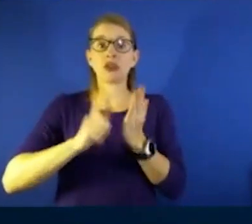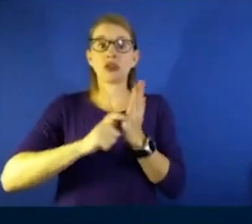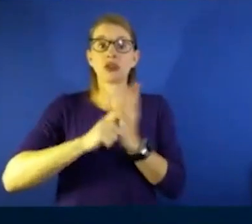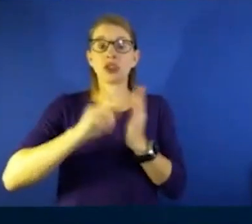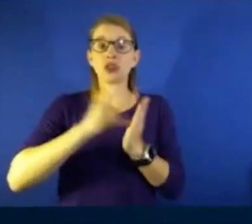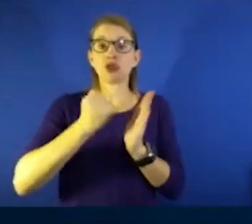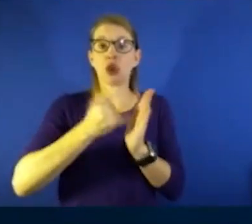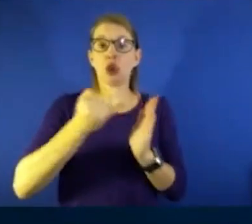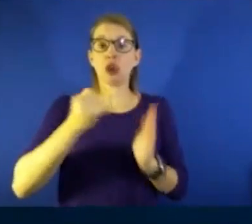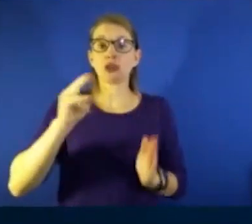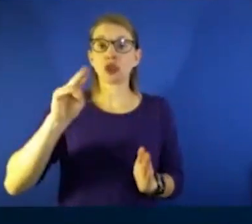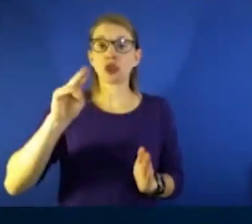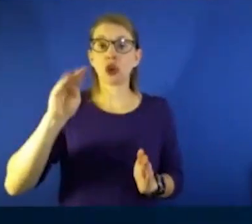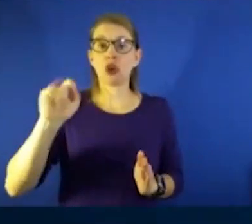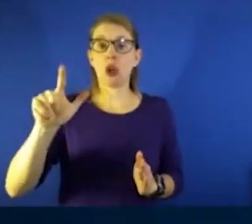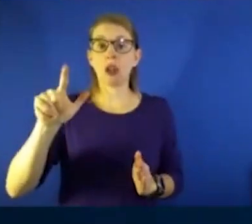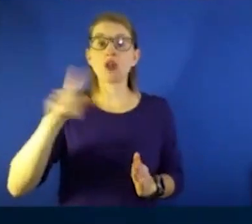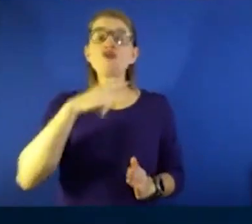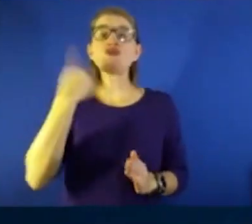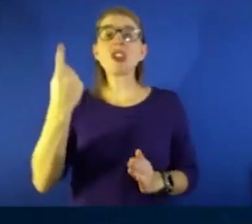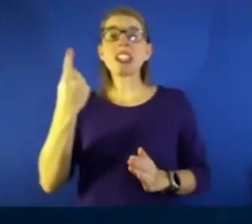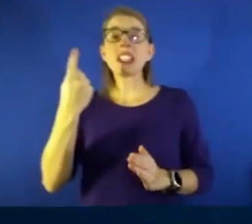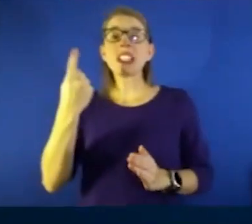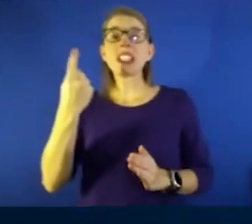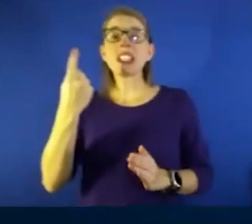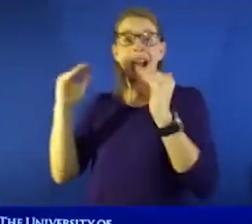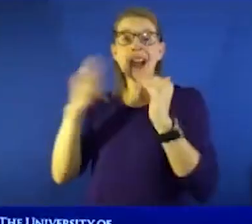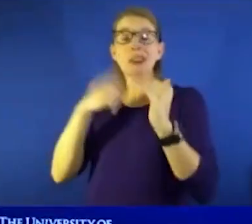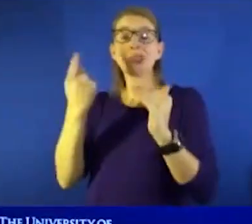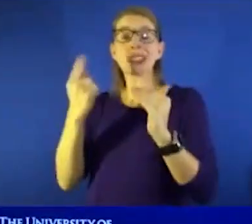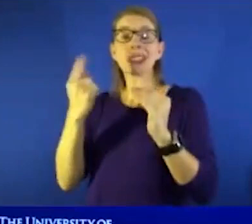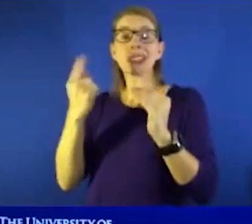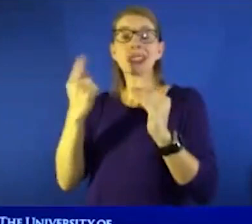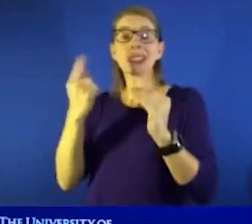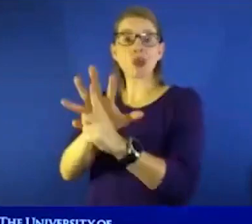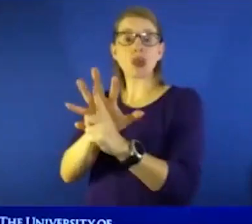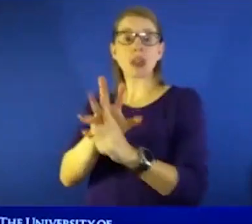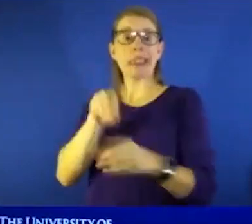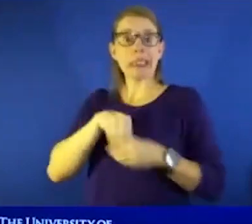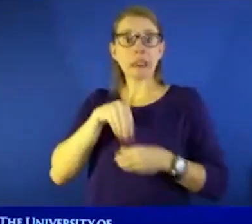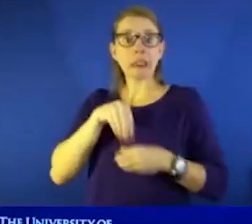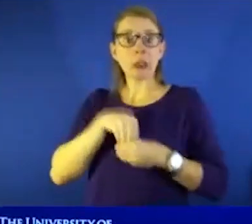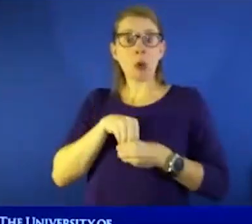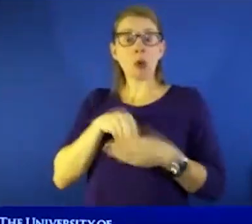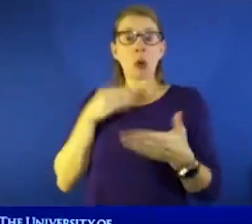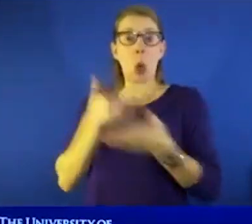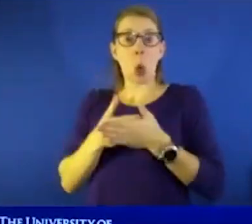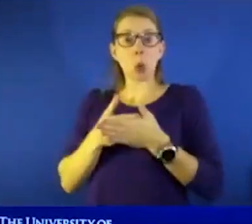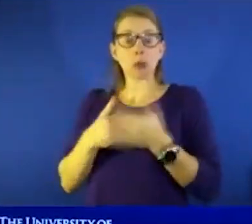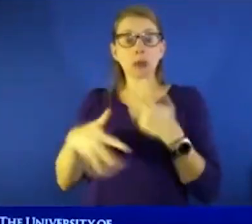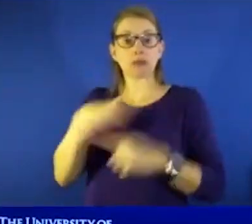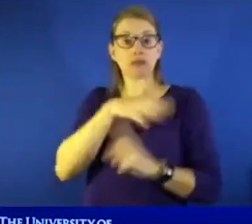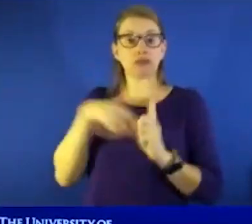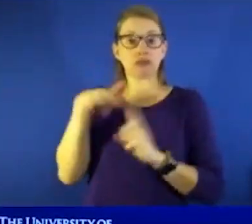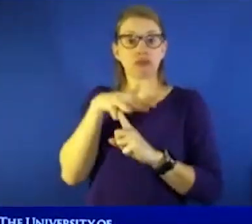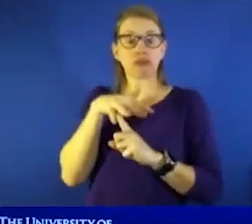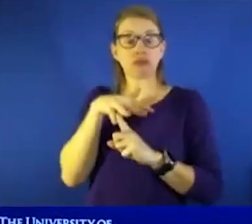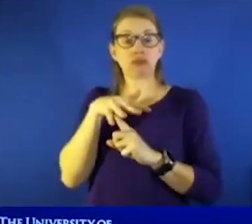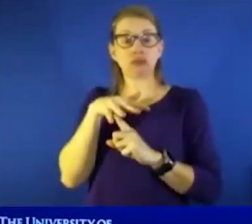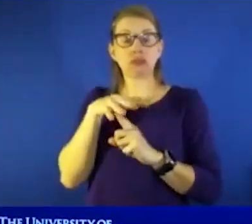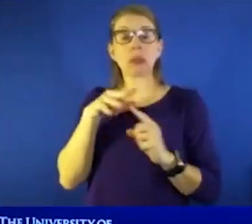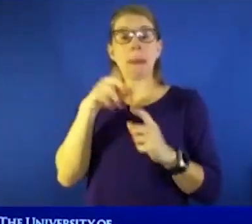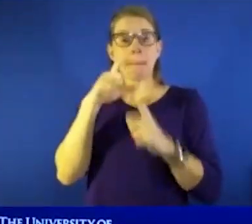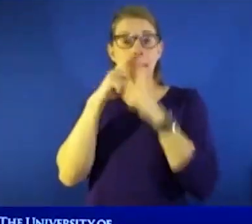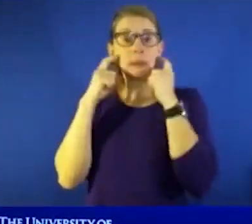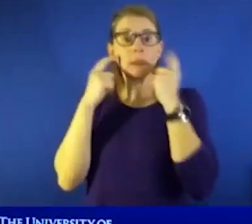your risk in those high risk exposures, so indoors, close proximity, masking does work, but even people that